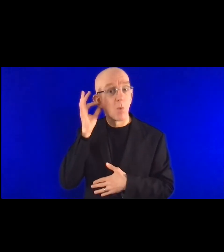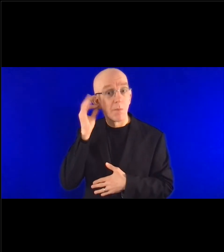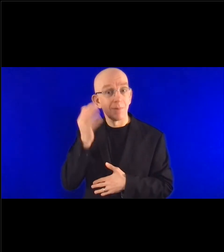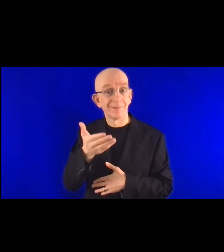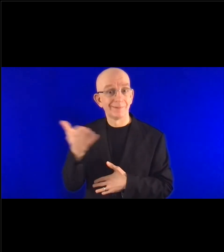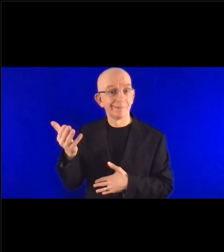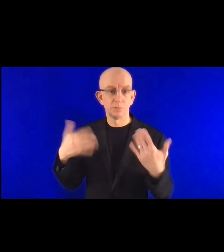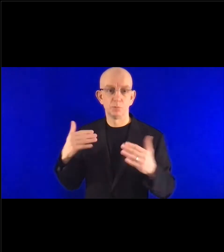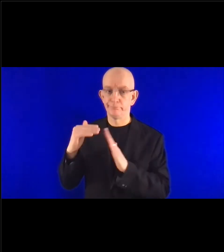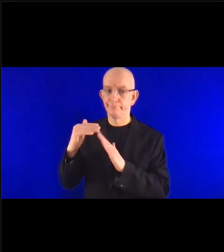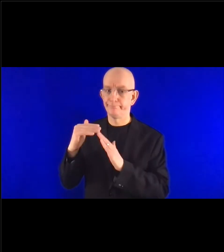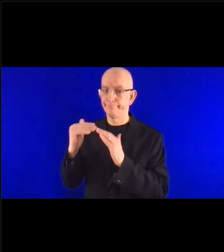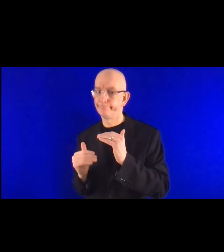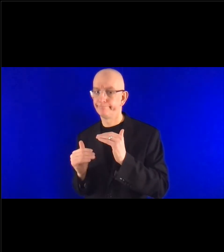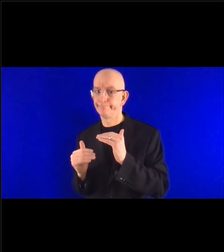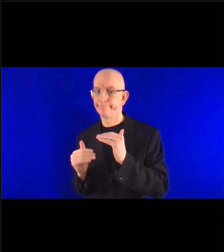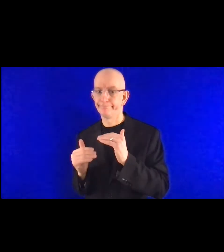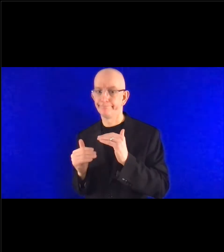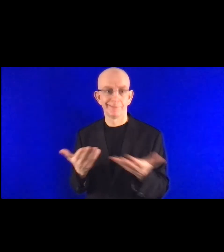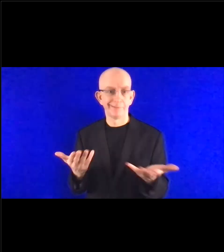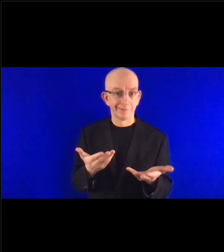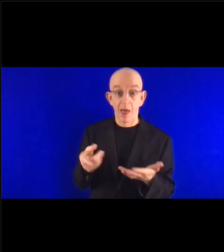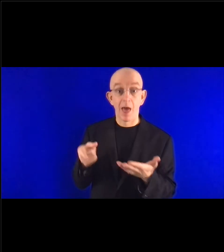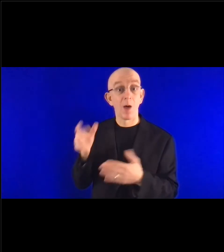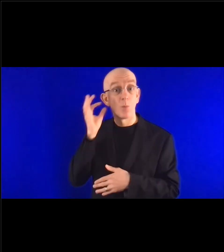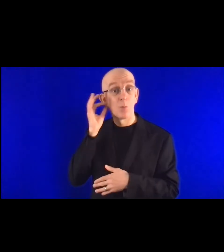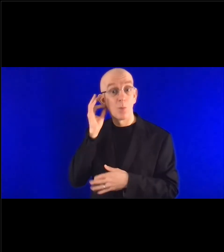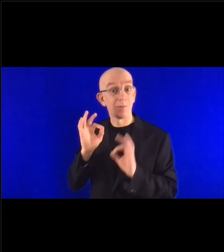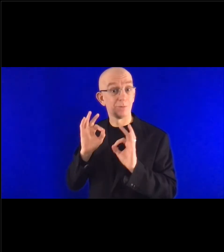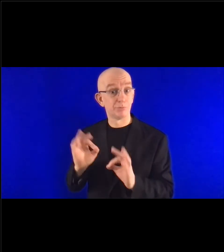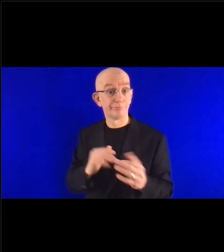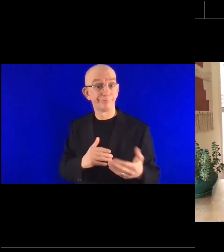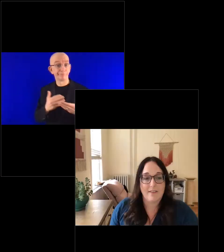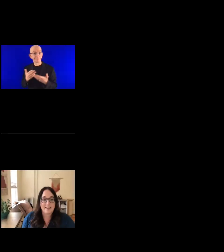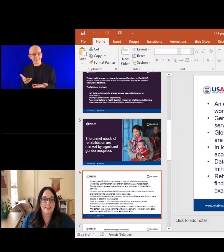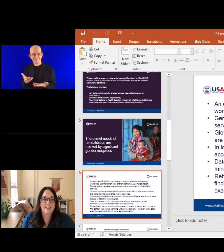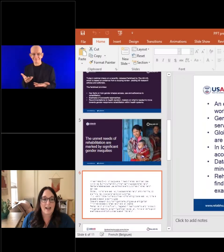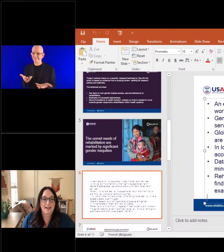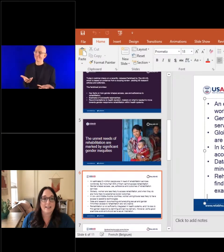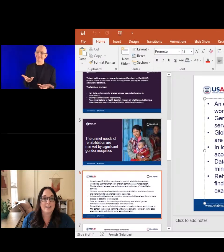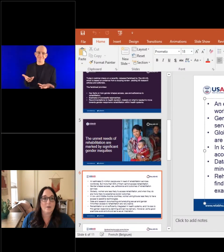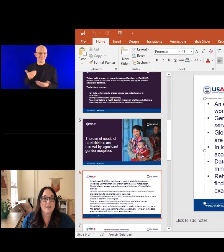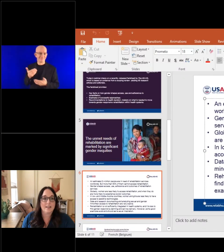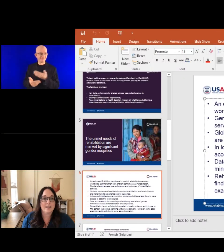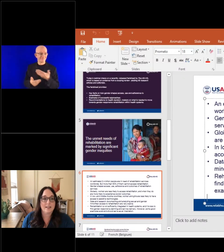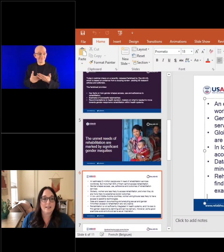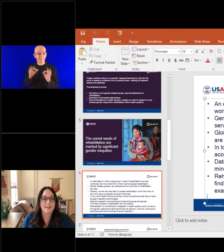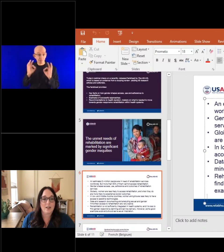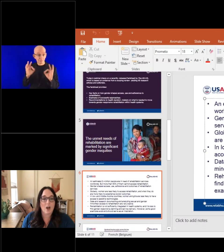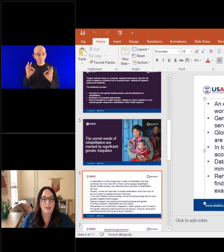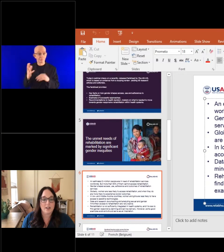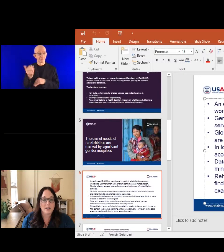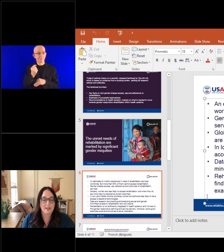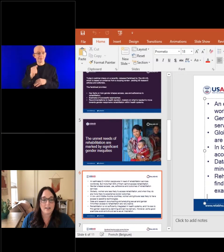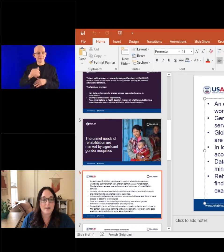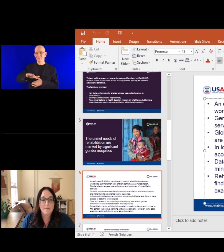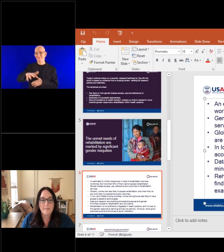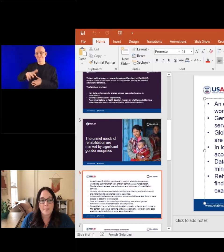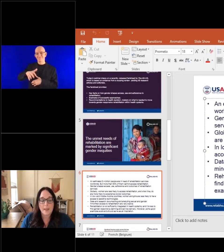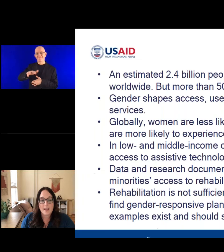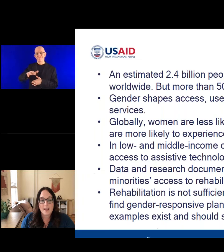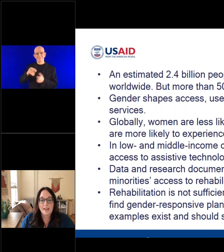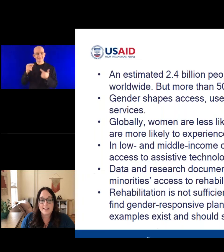low and middle income country settings, women and girls are less likely to have access to assisted